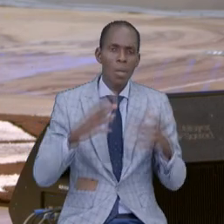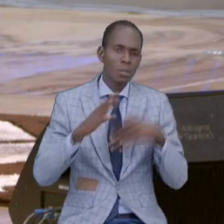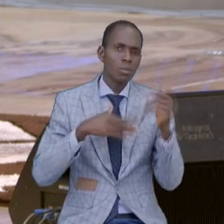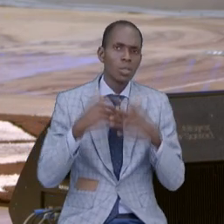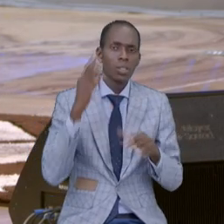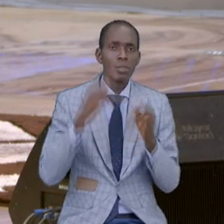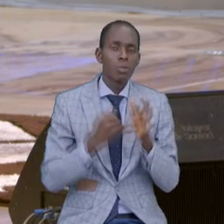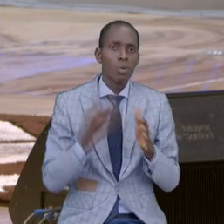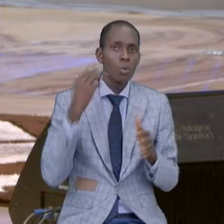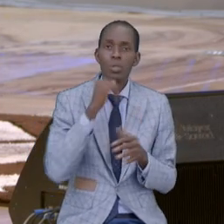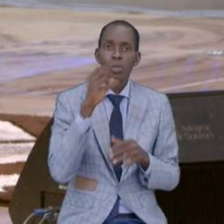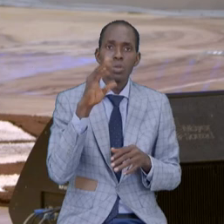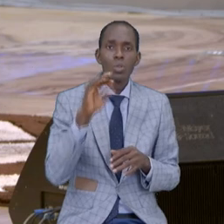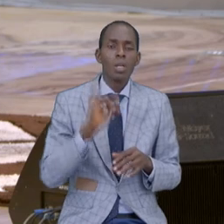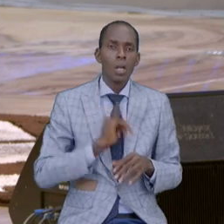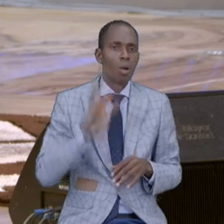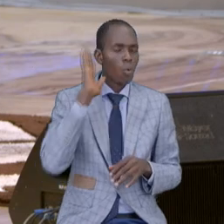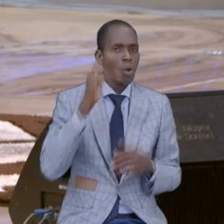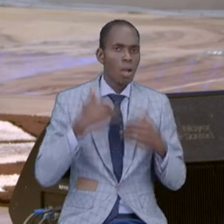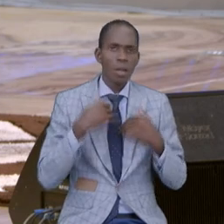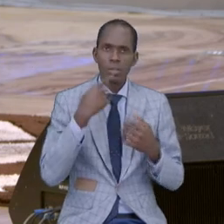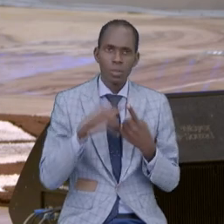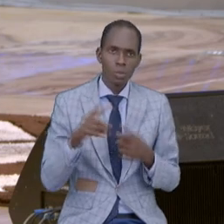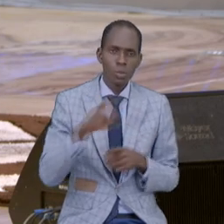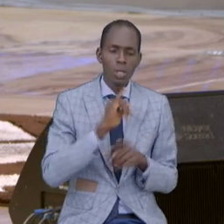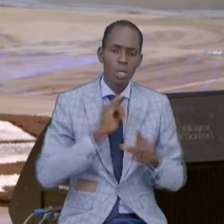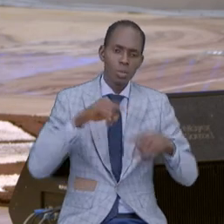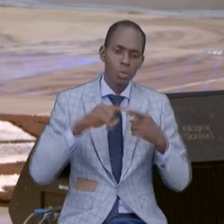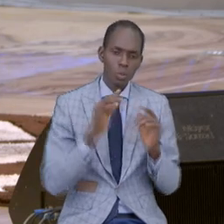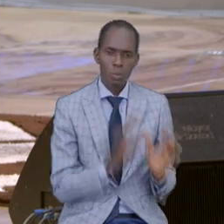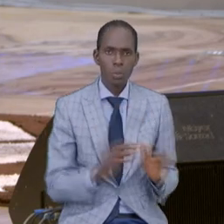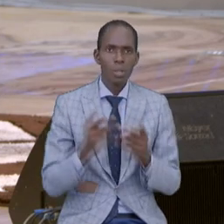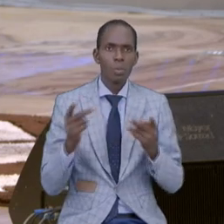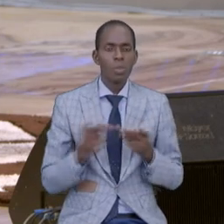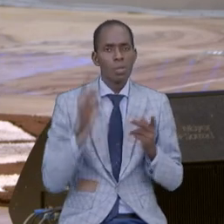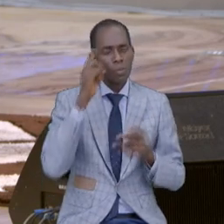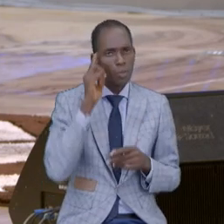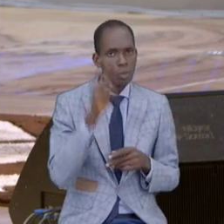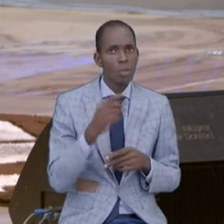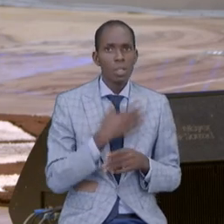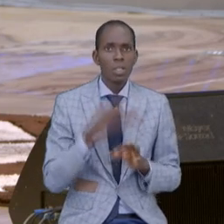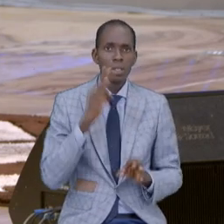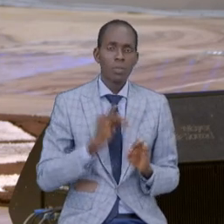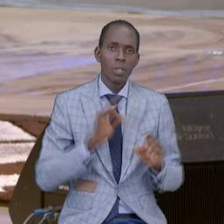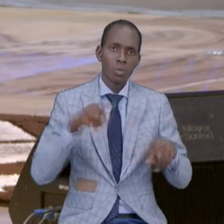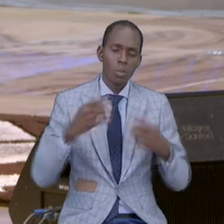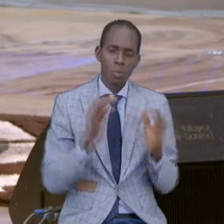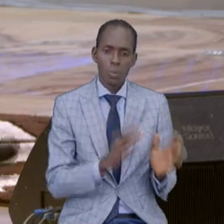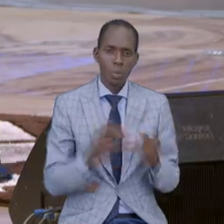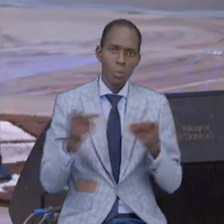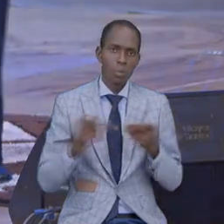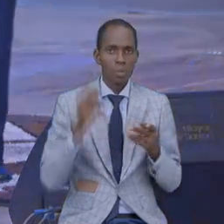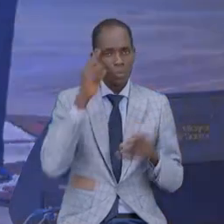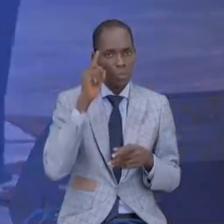so, I would have told you, I go to prepare a place for you. And if I go and prepare a place for